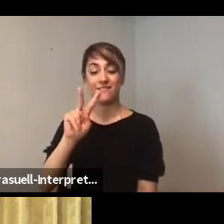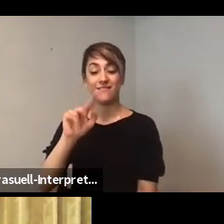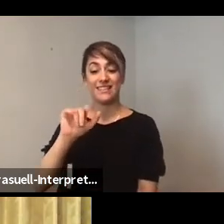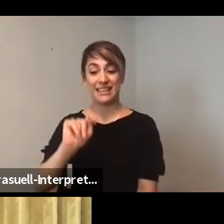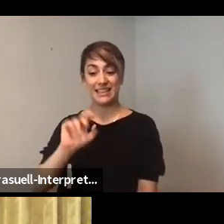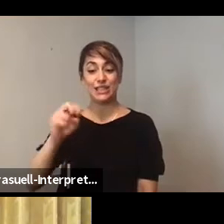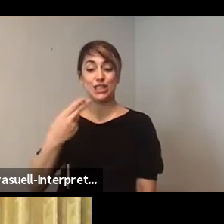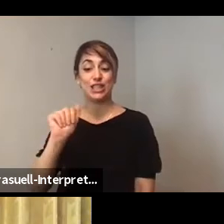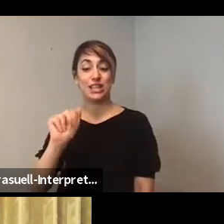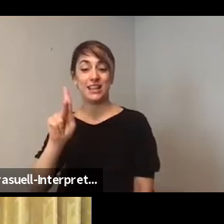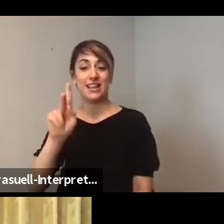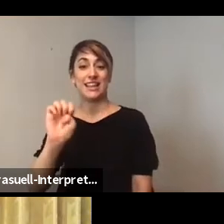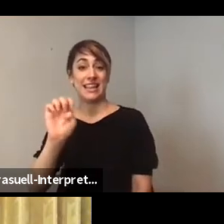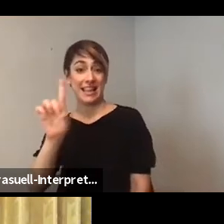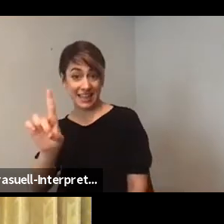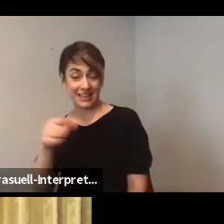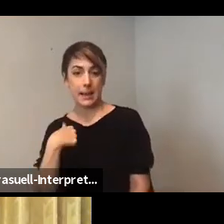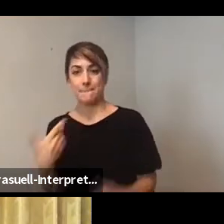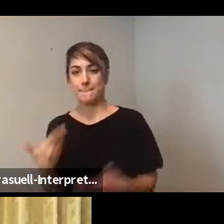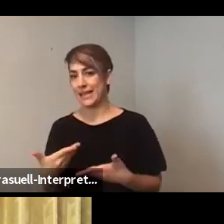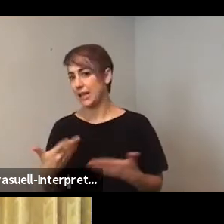room with